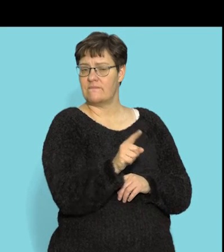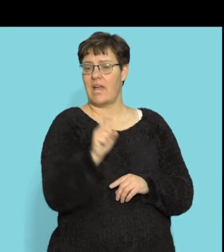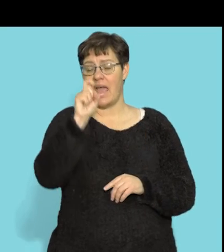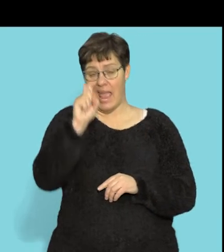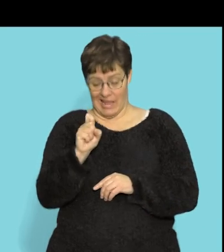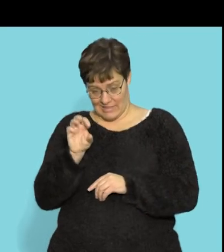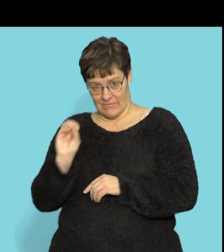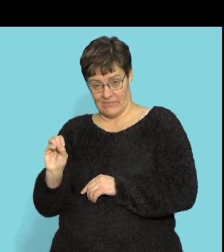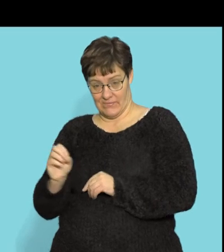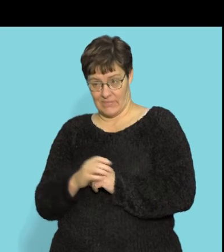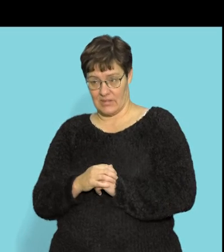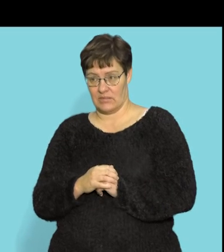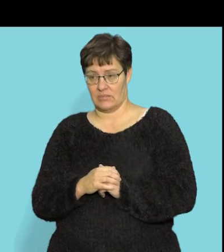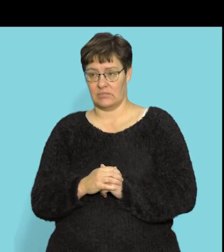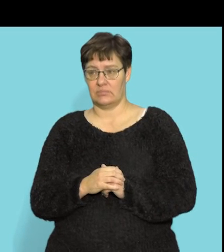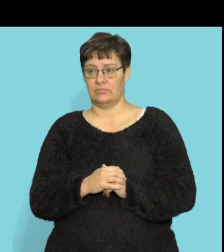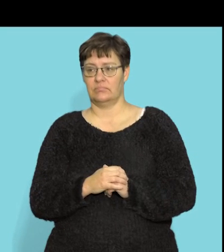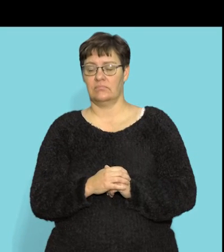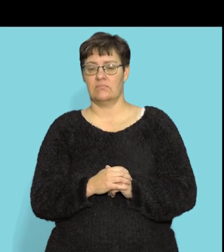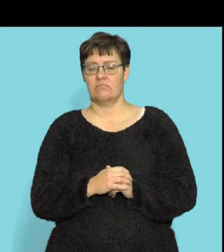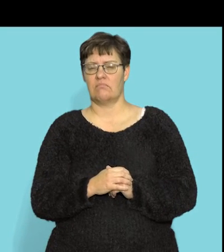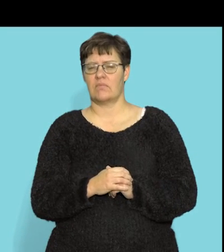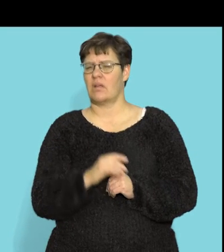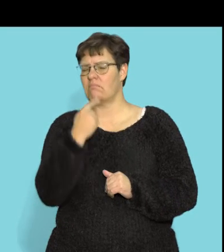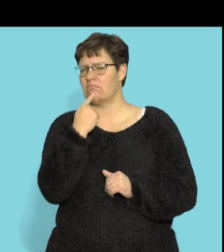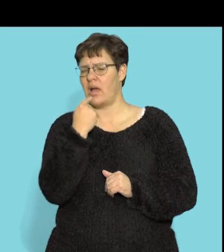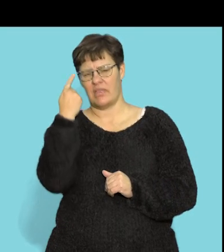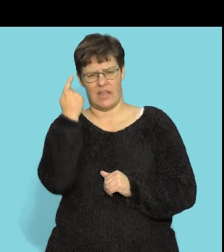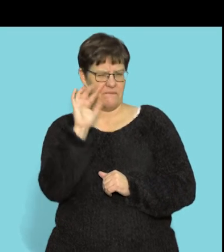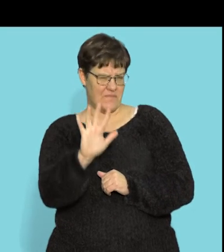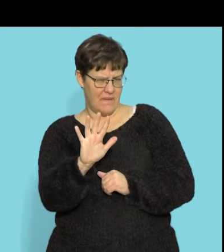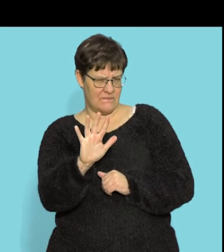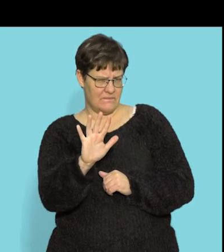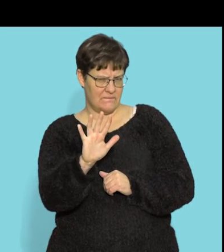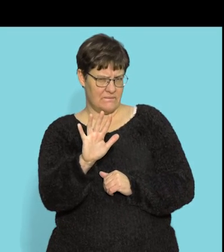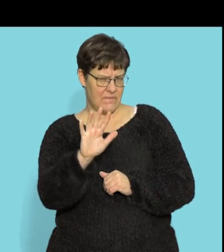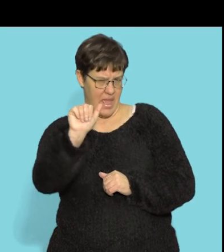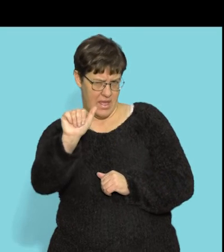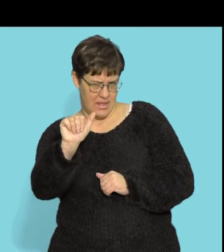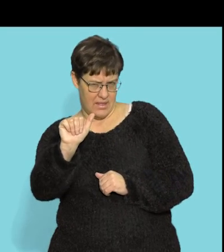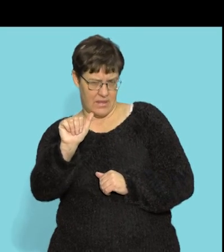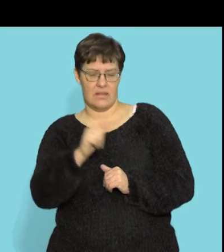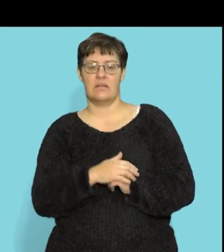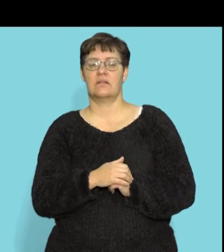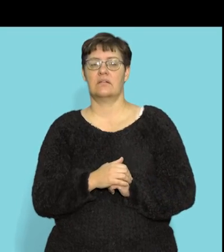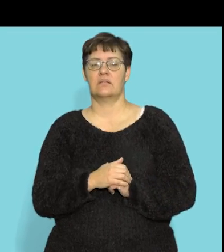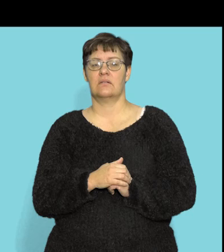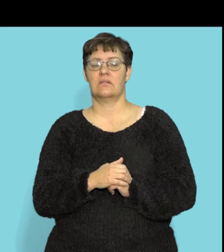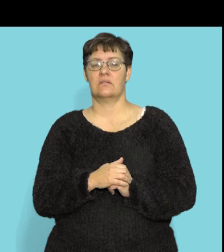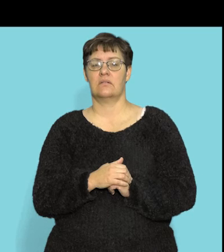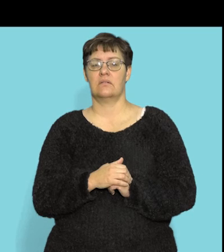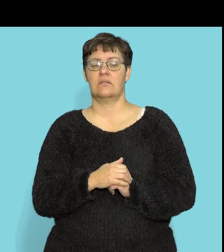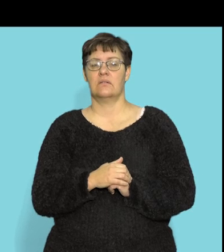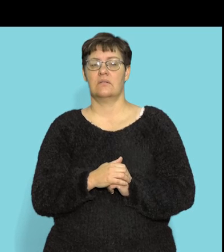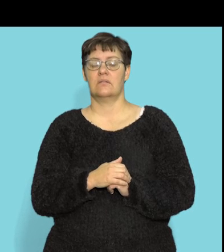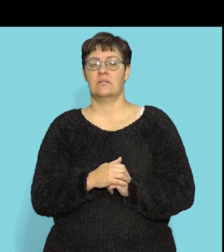X, okay, which is equals to, I think we got something like 5 amperes, right? Now, if we